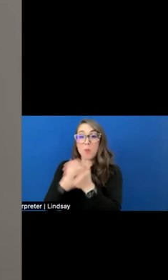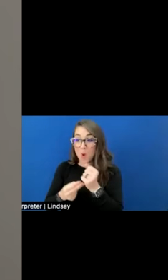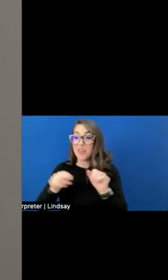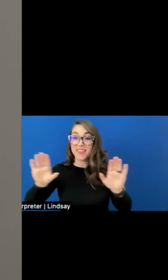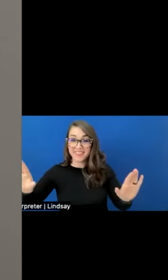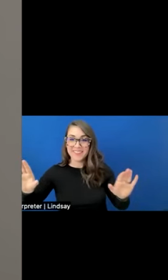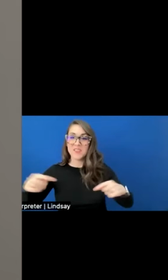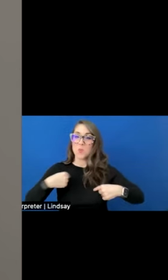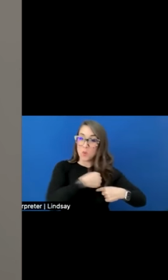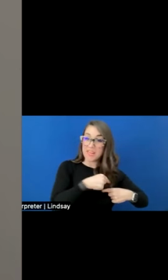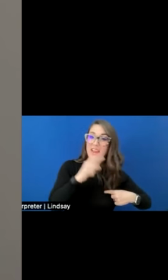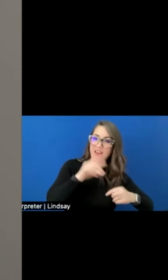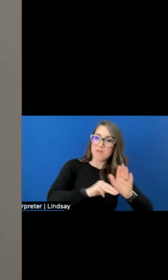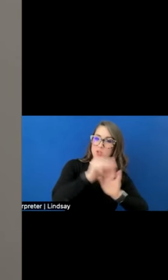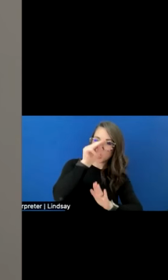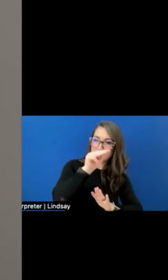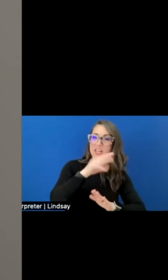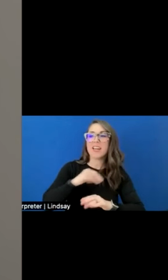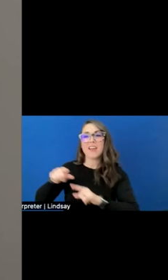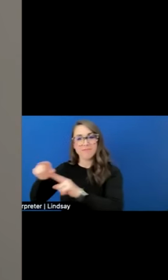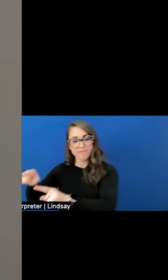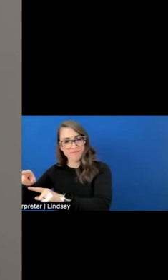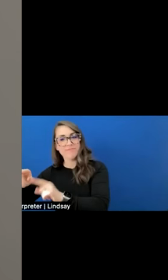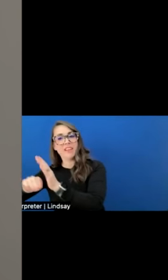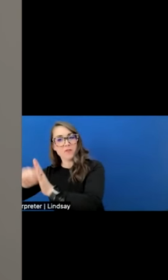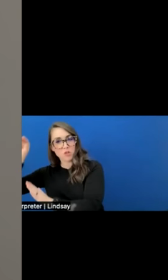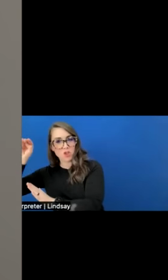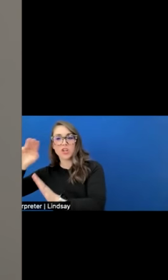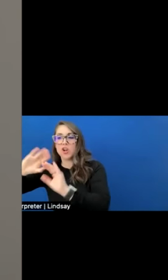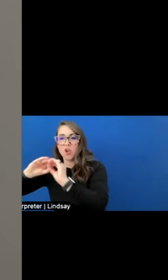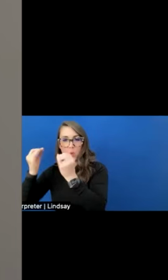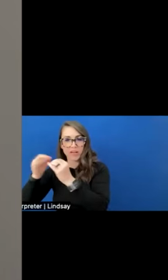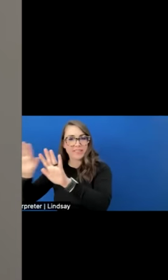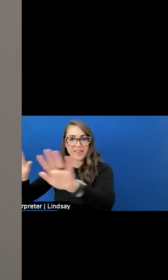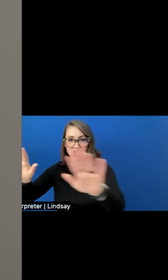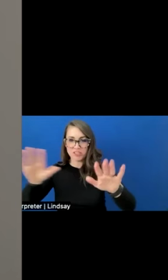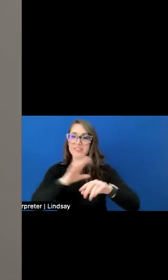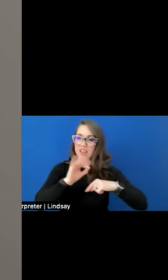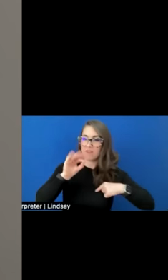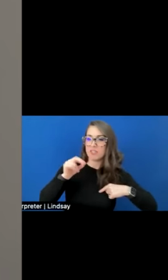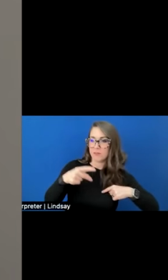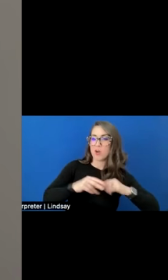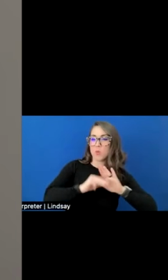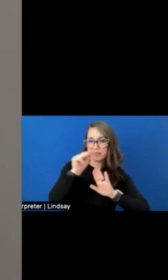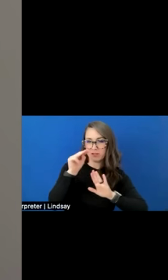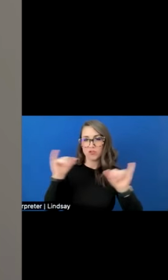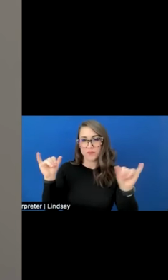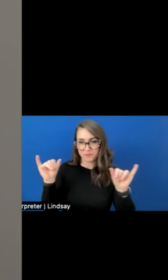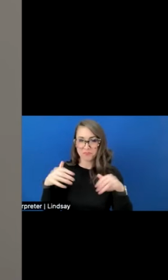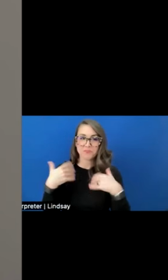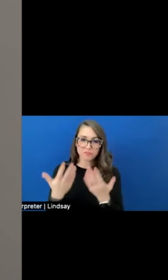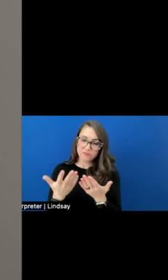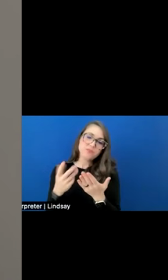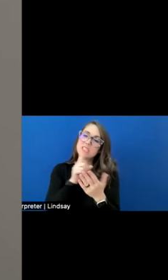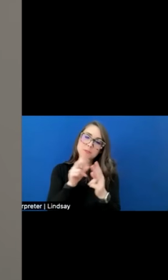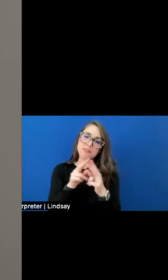also the organizations that we have developed relationships with. And it has been very, very rewarding. And I'm sure